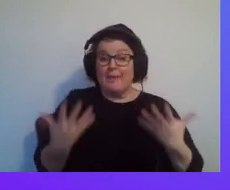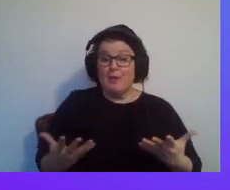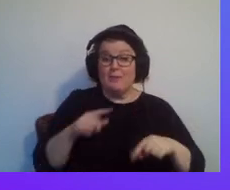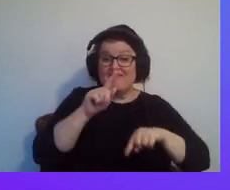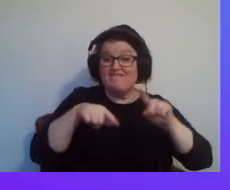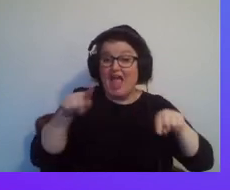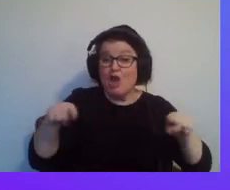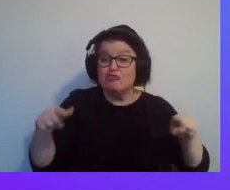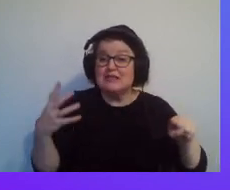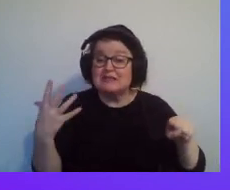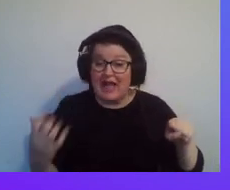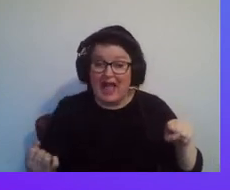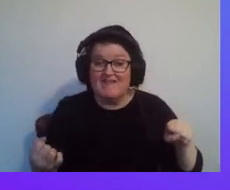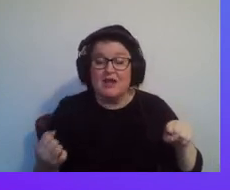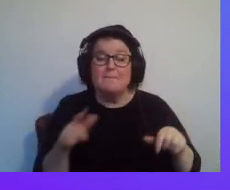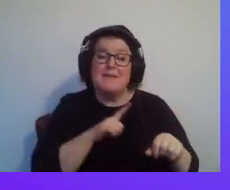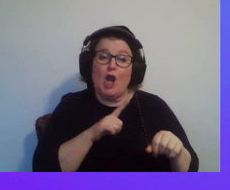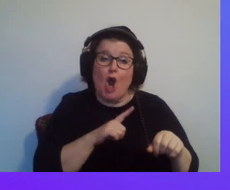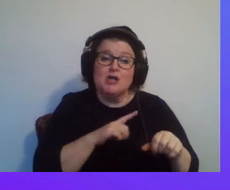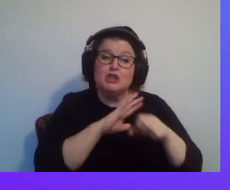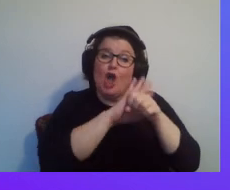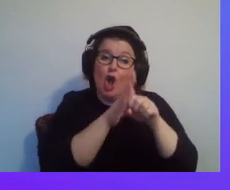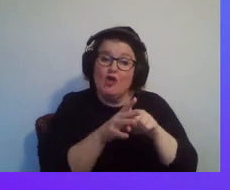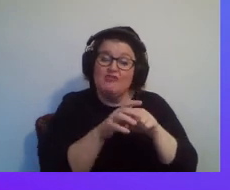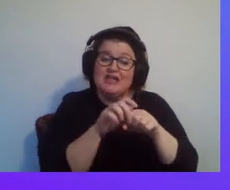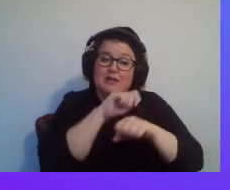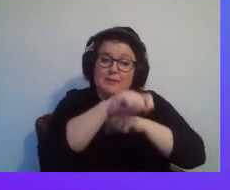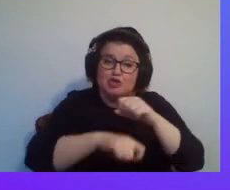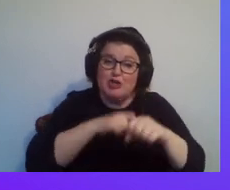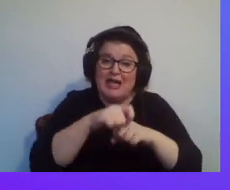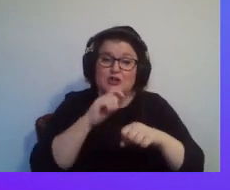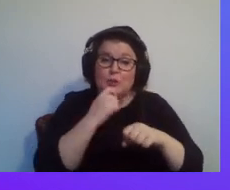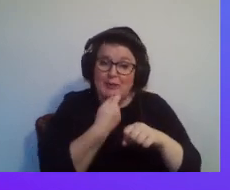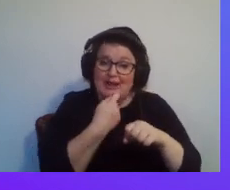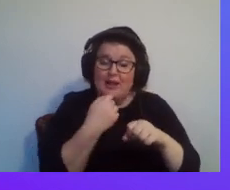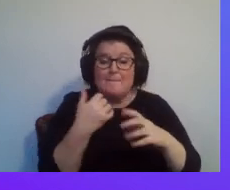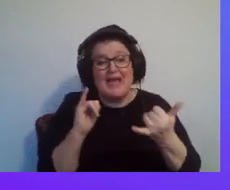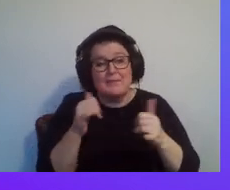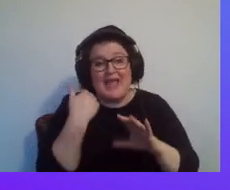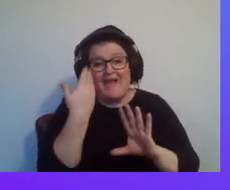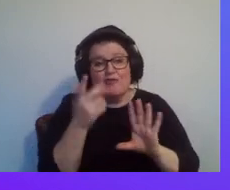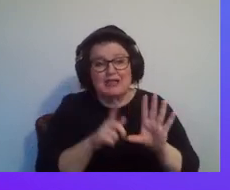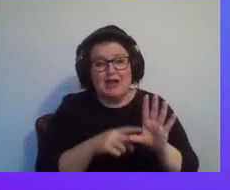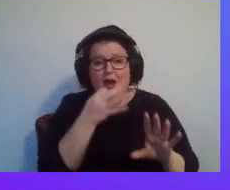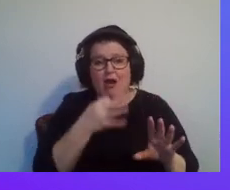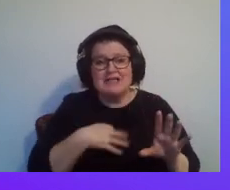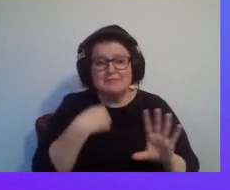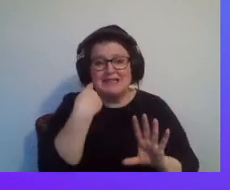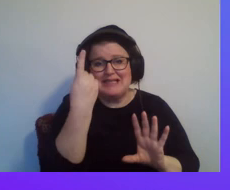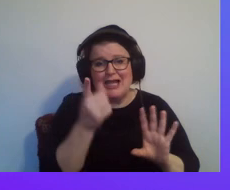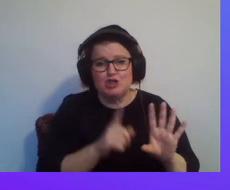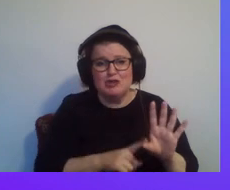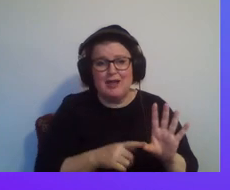sadly Mother Nature and COVID, so it may be that it's every year, but ask me next year and I can give you a definitive